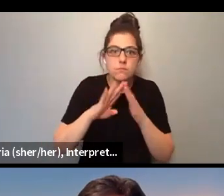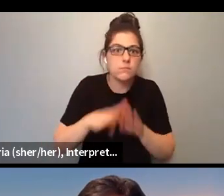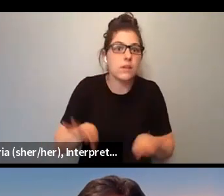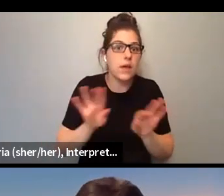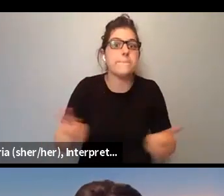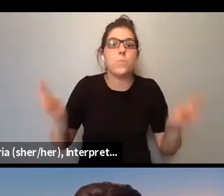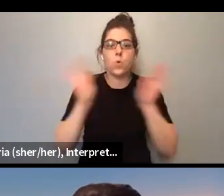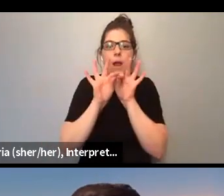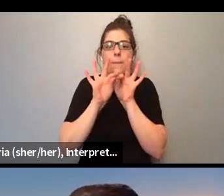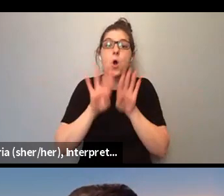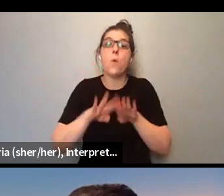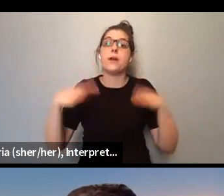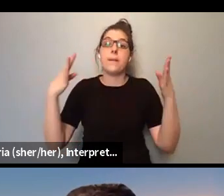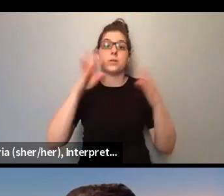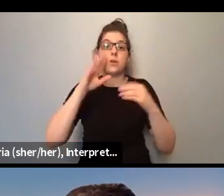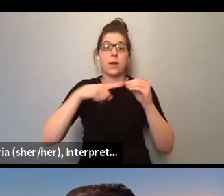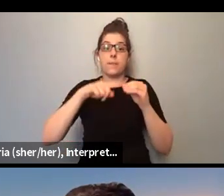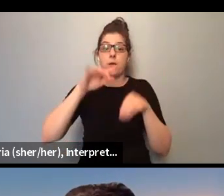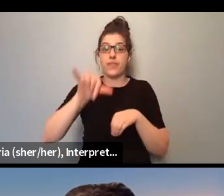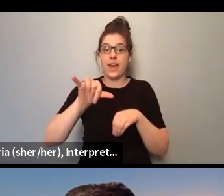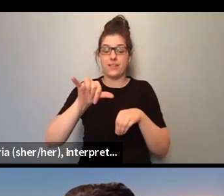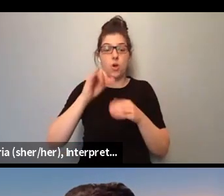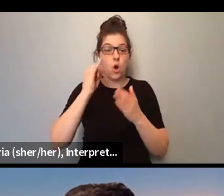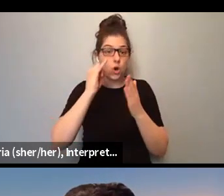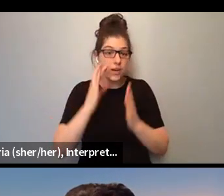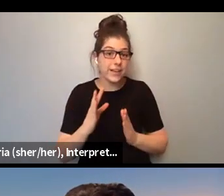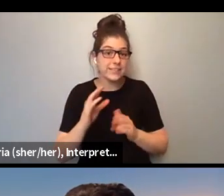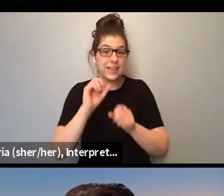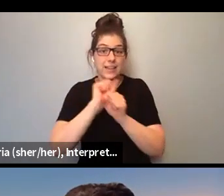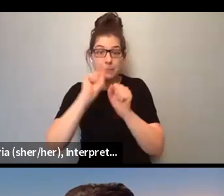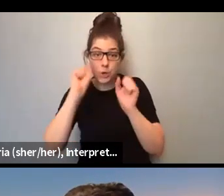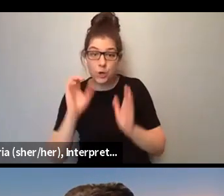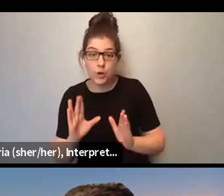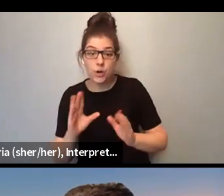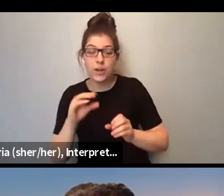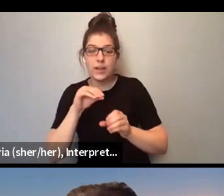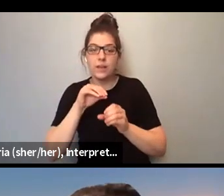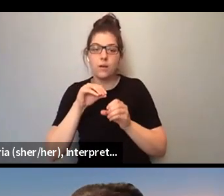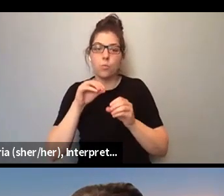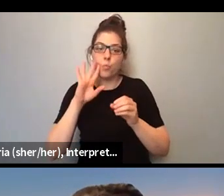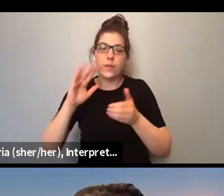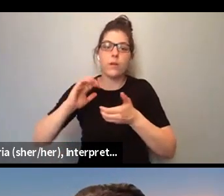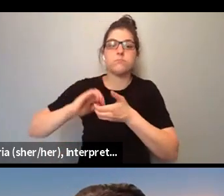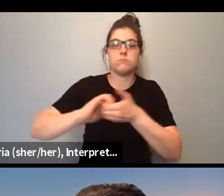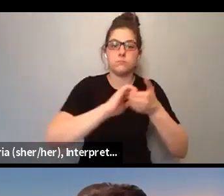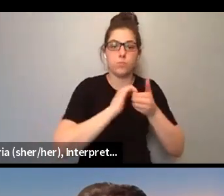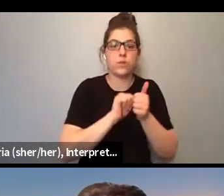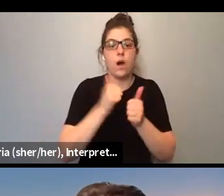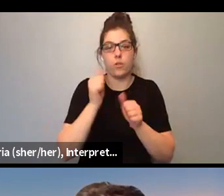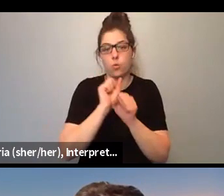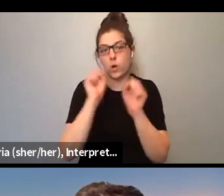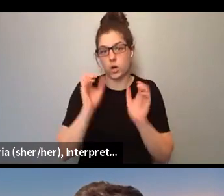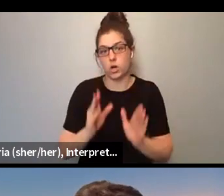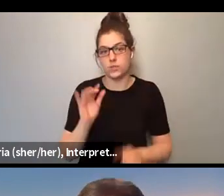talk about that idea of artist as laborer in solidarity with other workers.